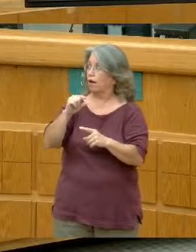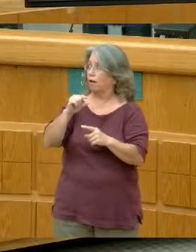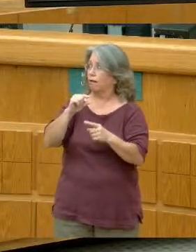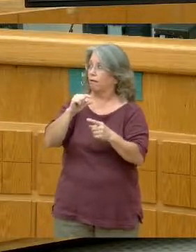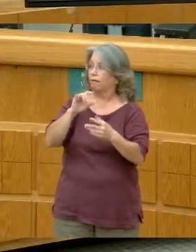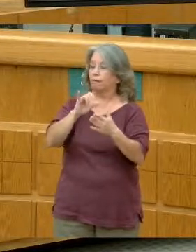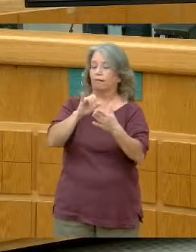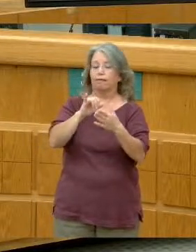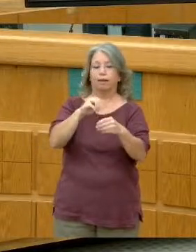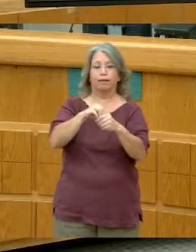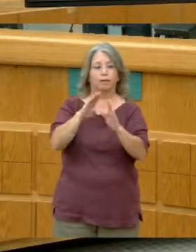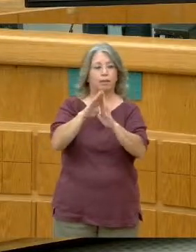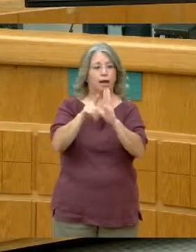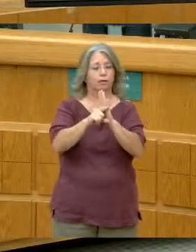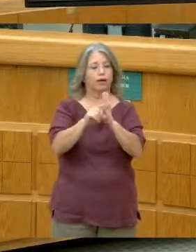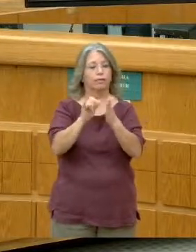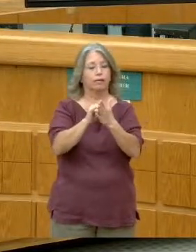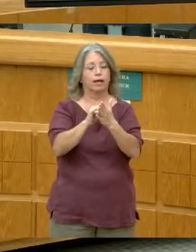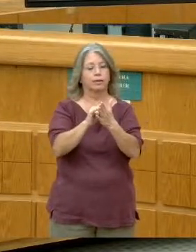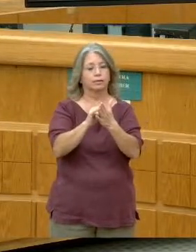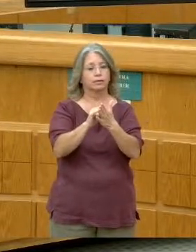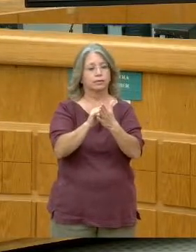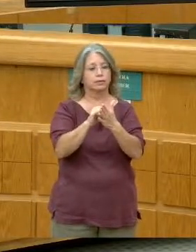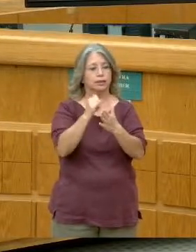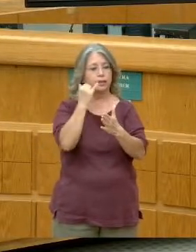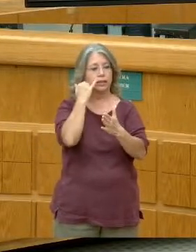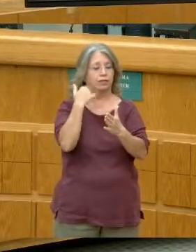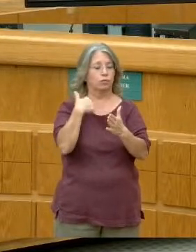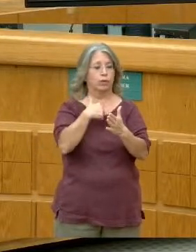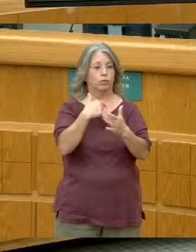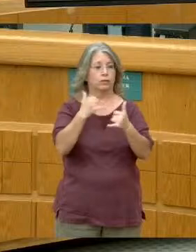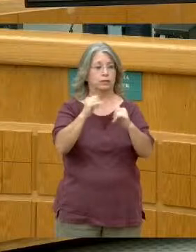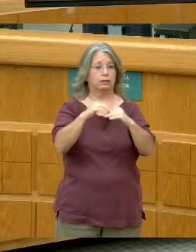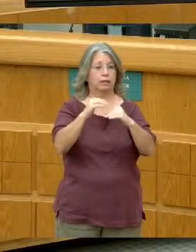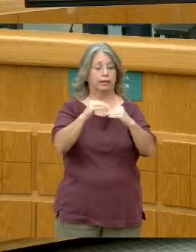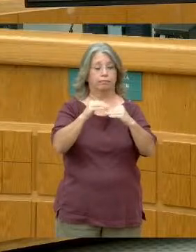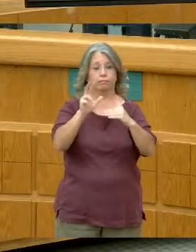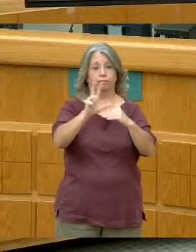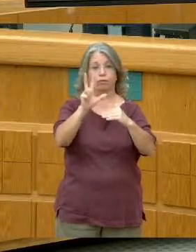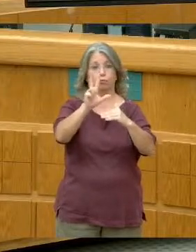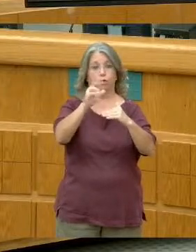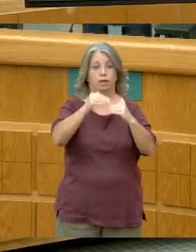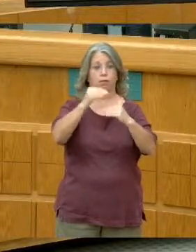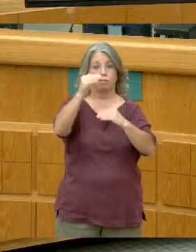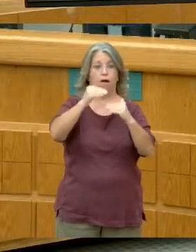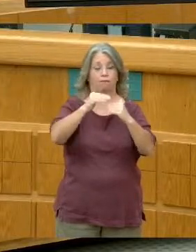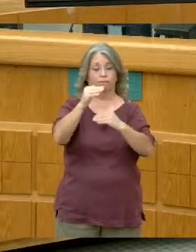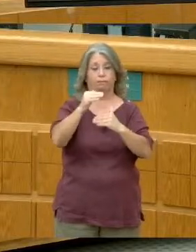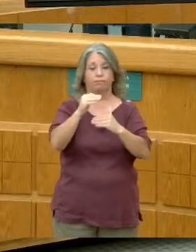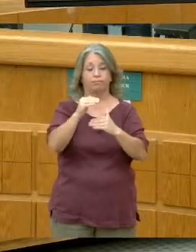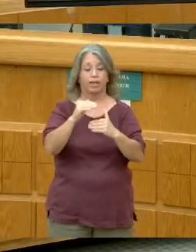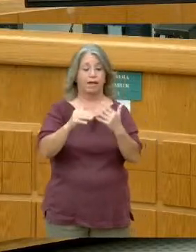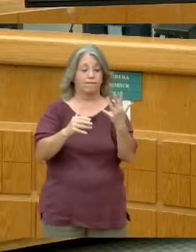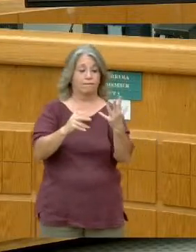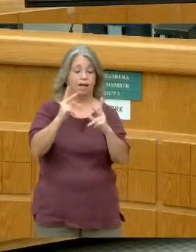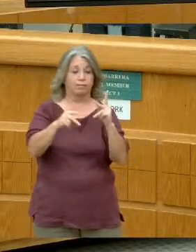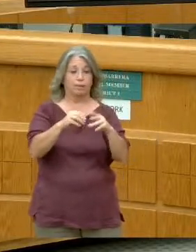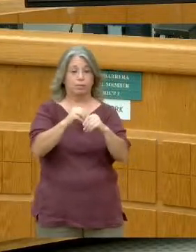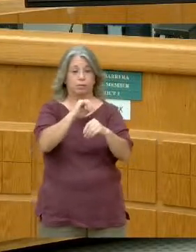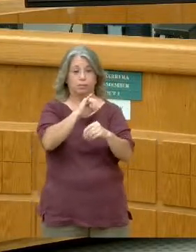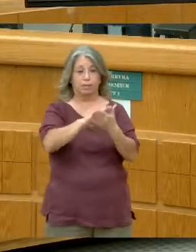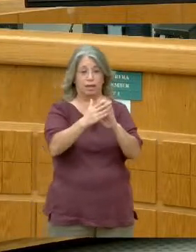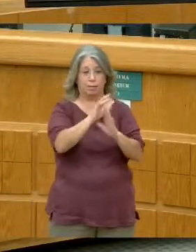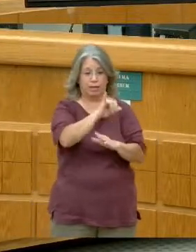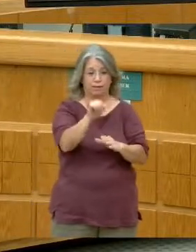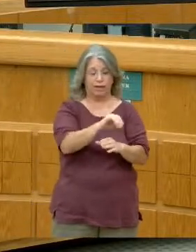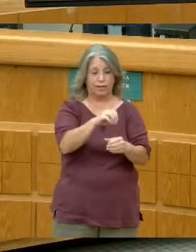about a month and a week ago. Now, 5 infected in a month is a lot less than the 120